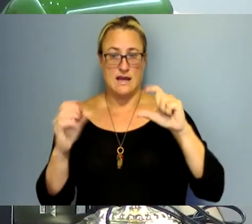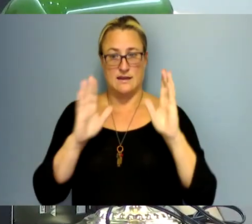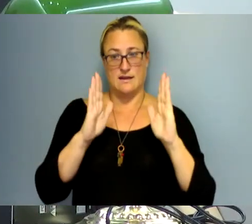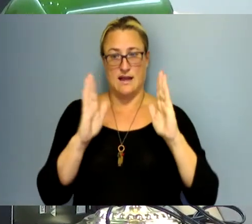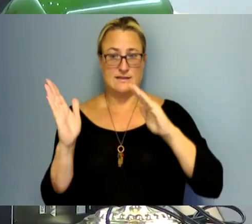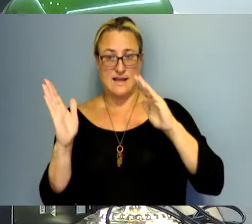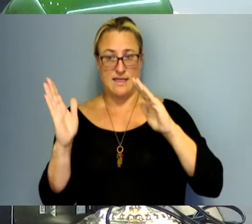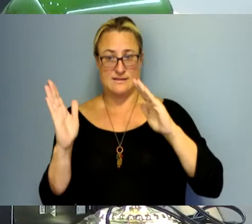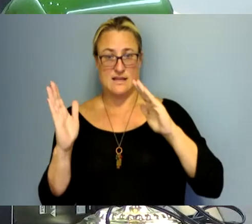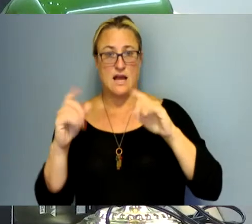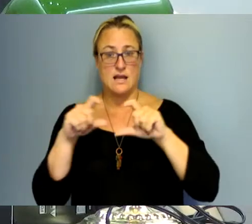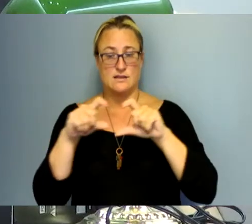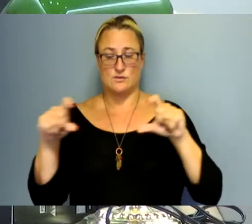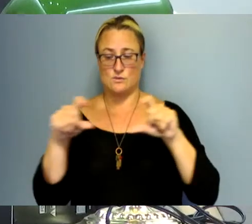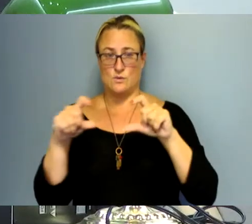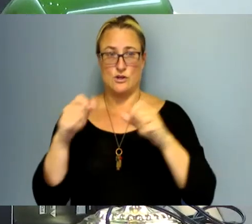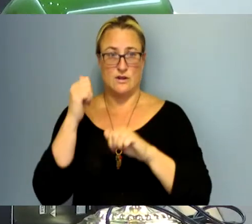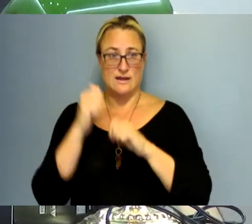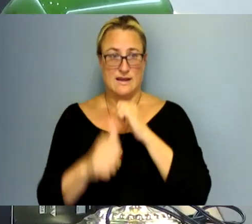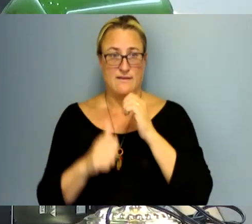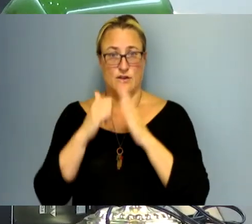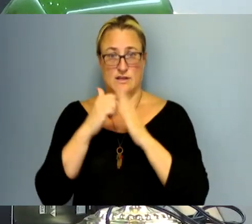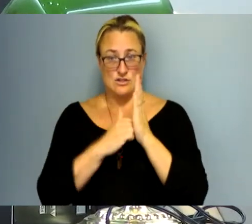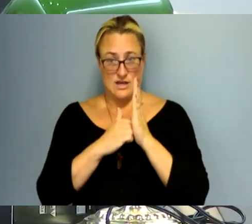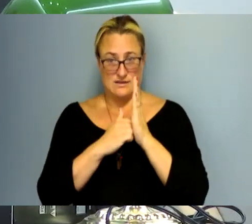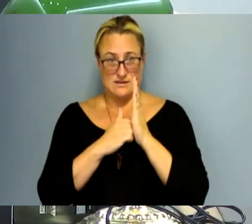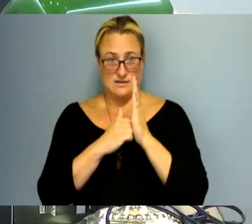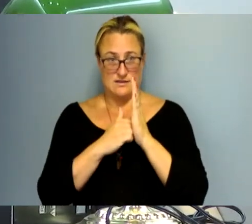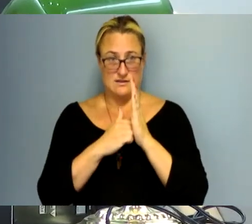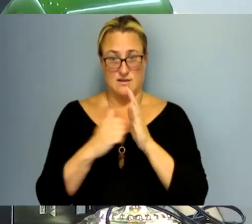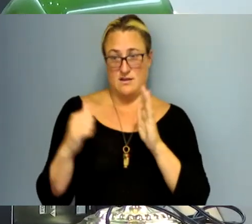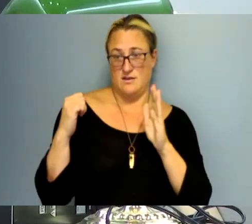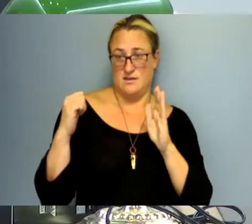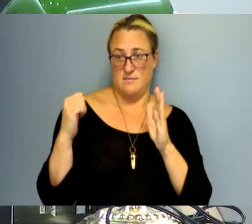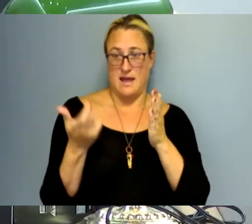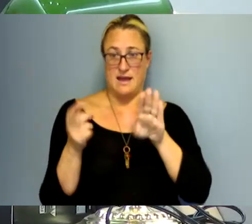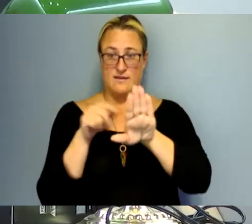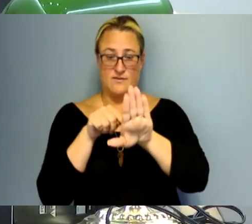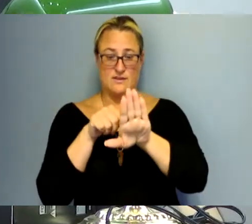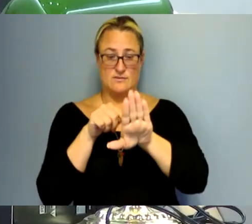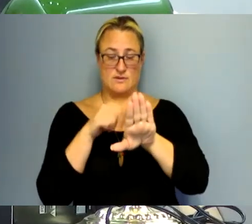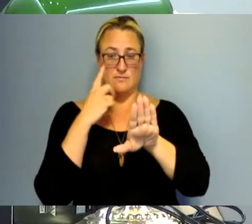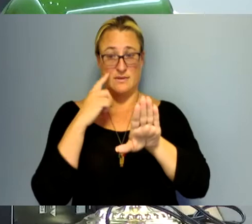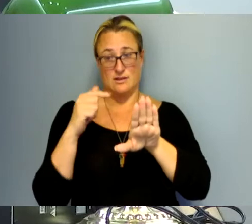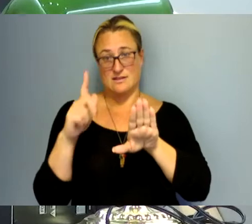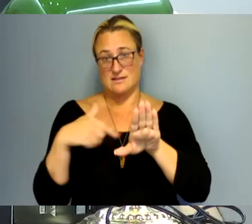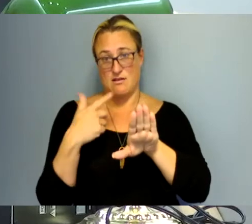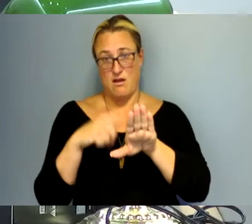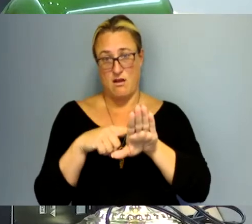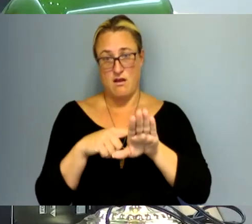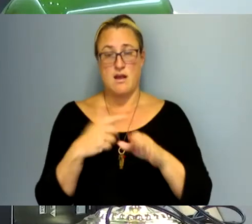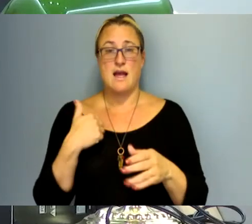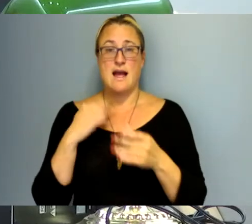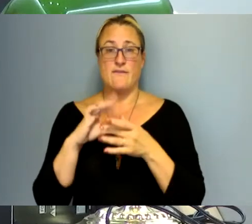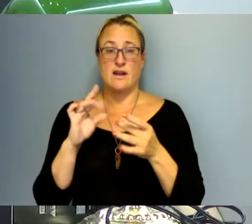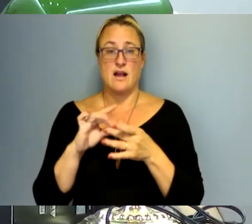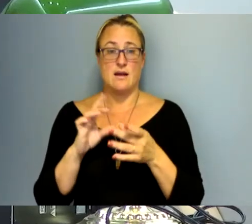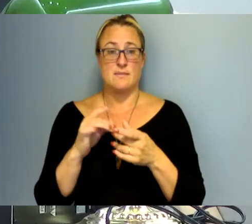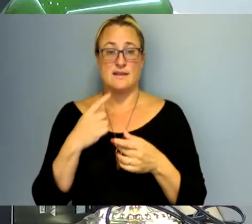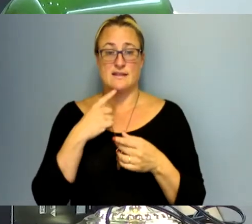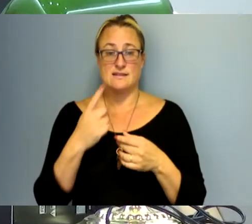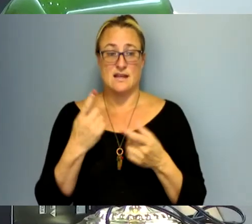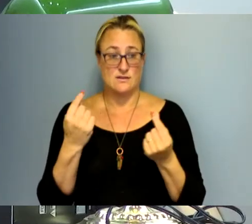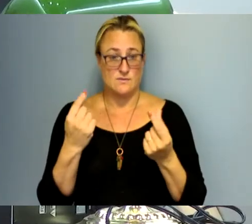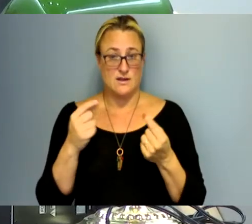italicized on every agenda, it happens to be on the back page of this one just because of how long the agenda is a comment that tells people you